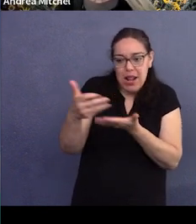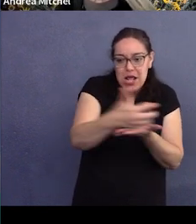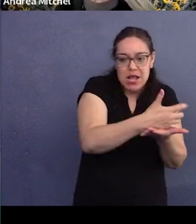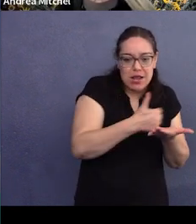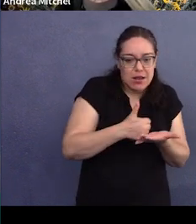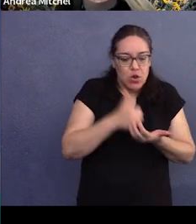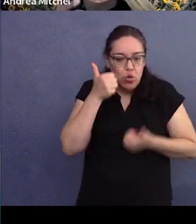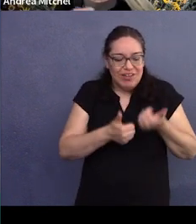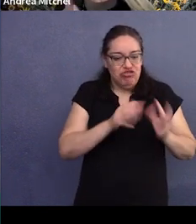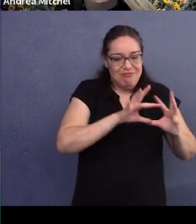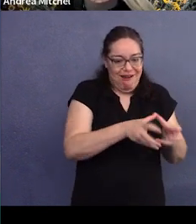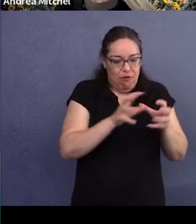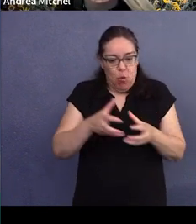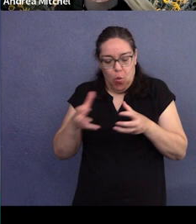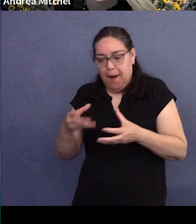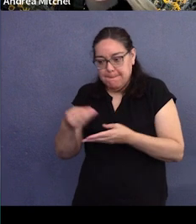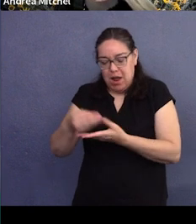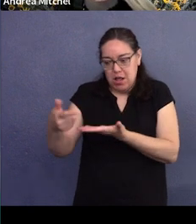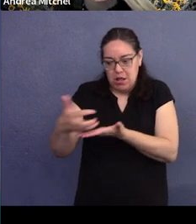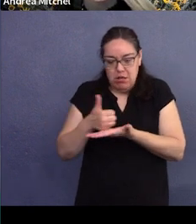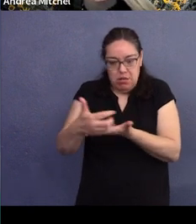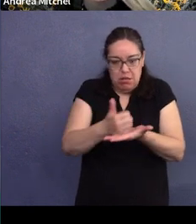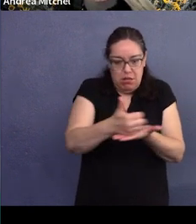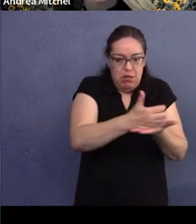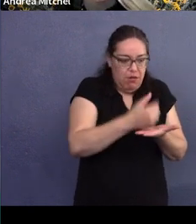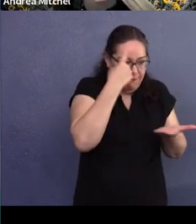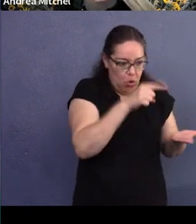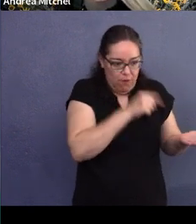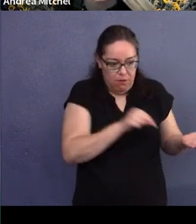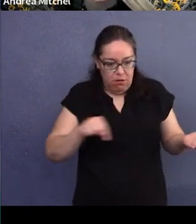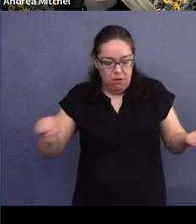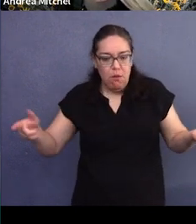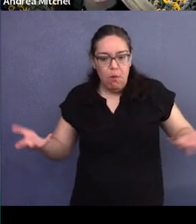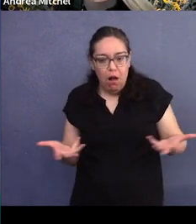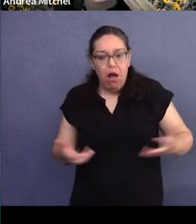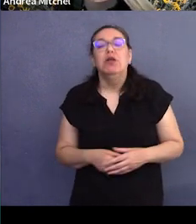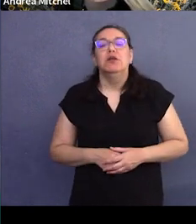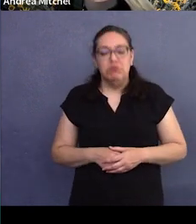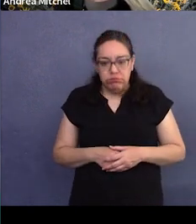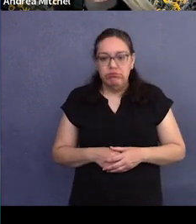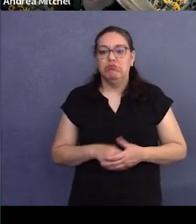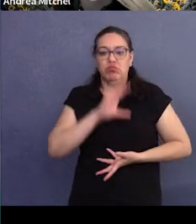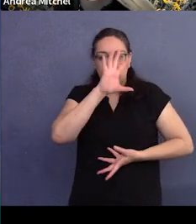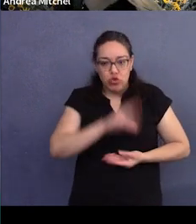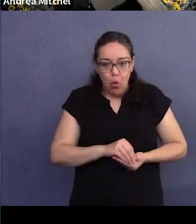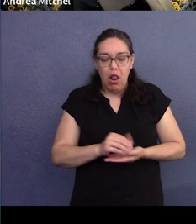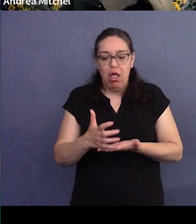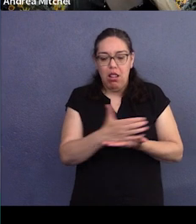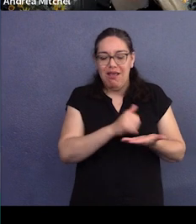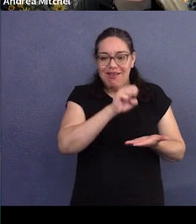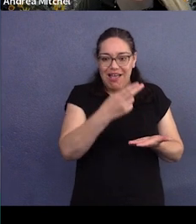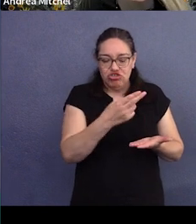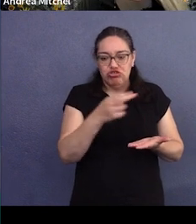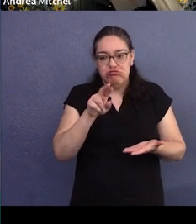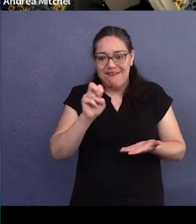categories you're bringing them in for. And then it tells you your total cash revenue, total in kind. This is where you